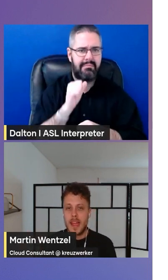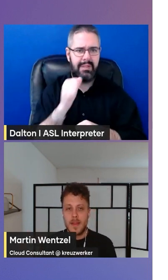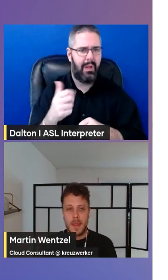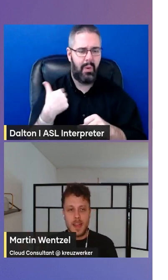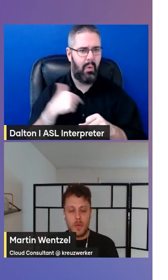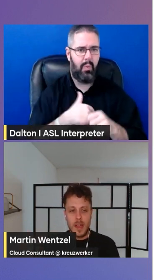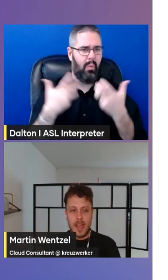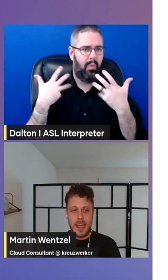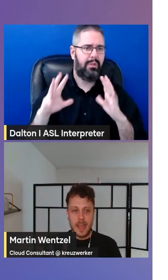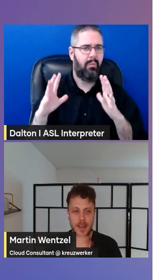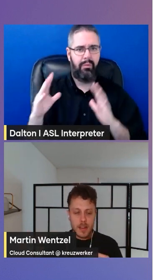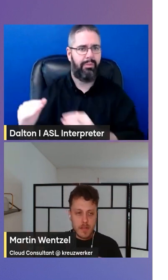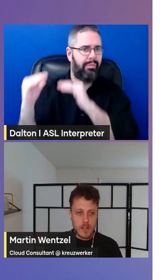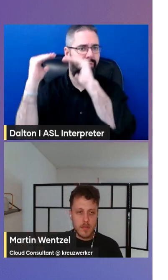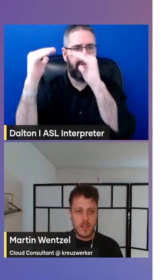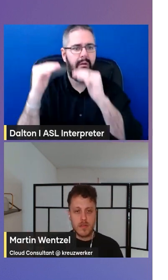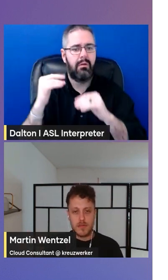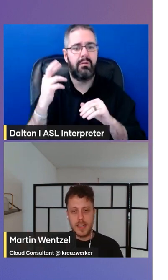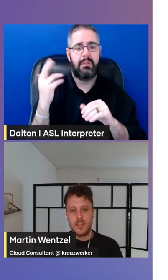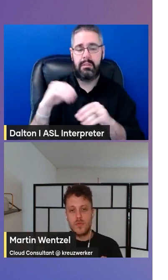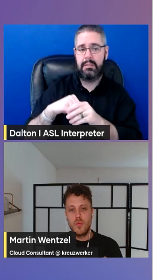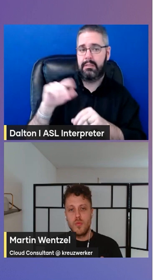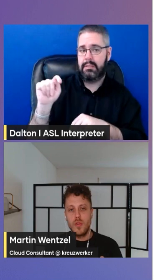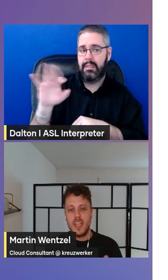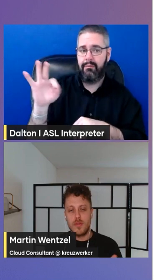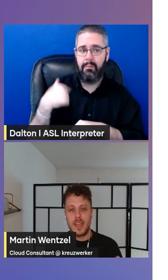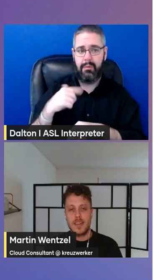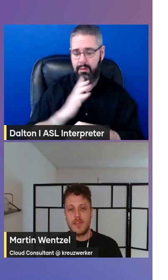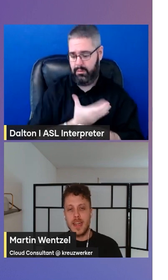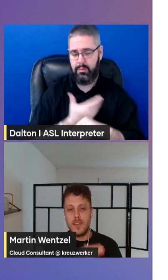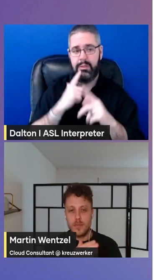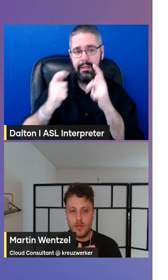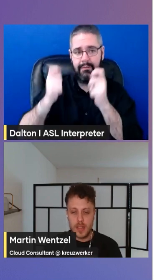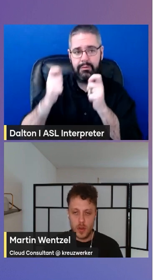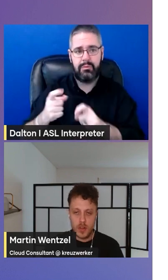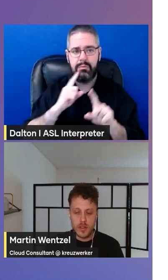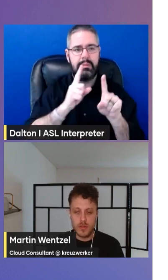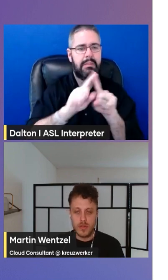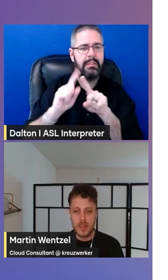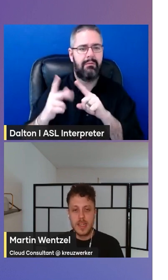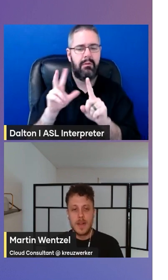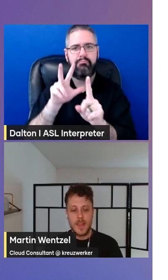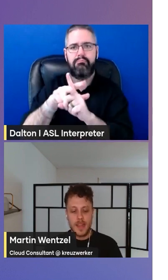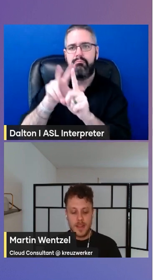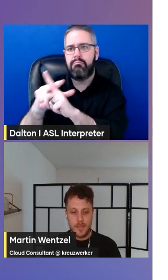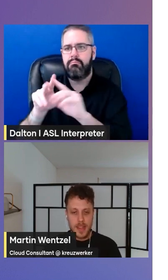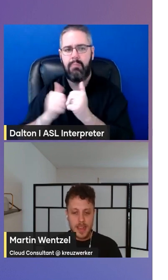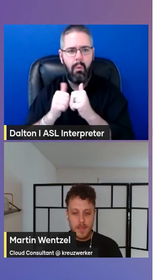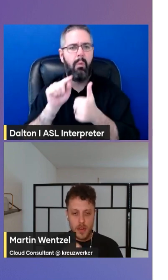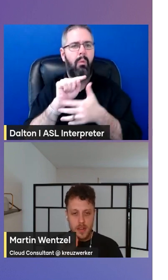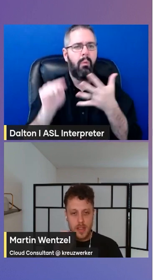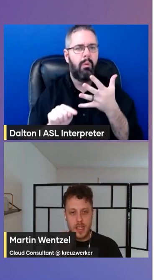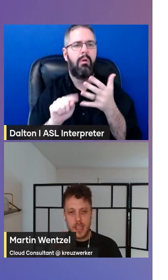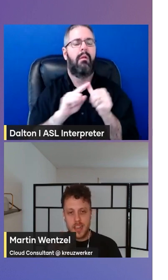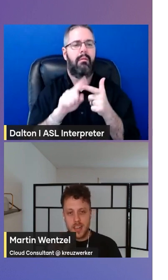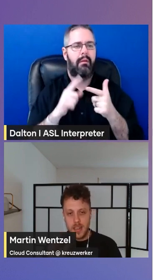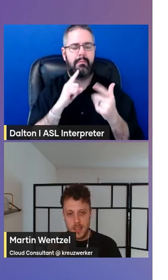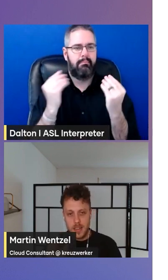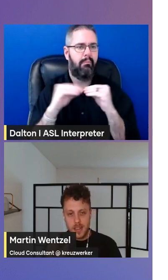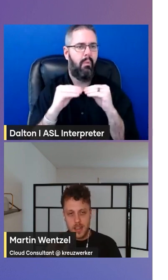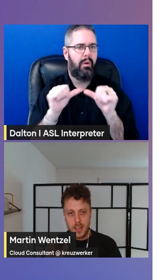So in Terraform, in the configuration, we need to add different attributes in order to further